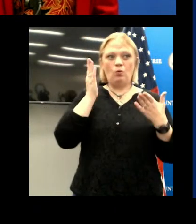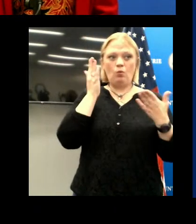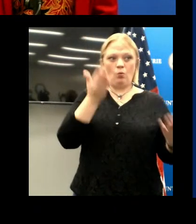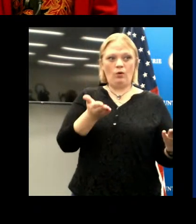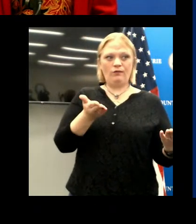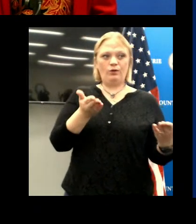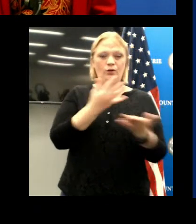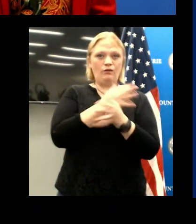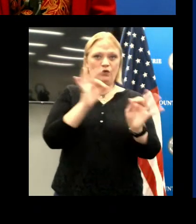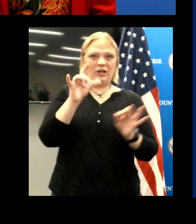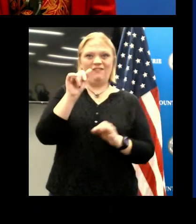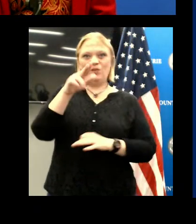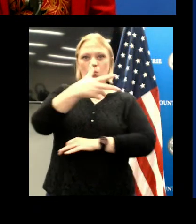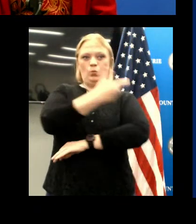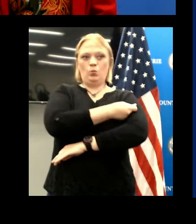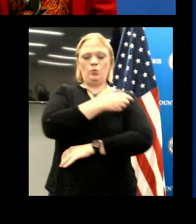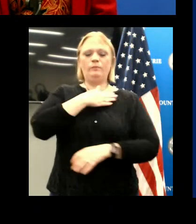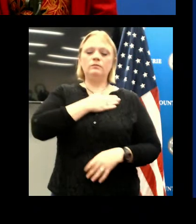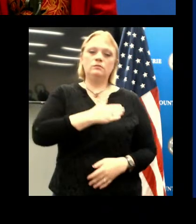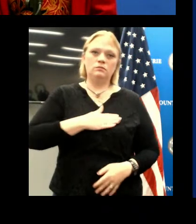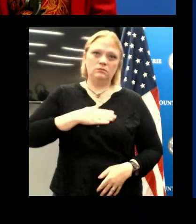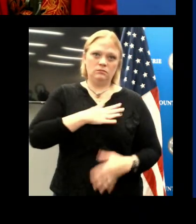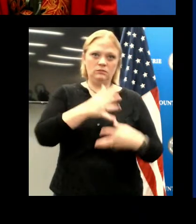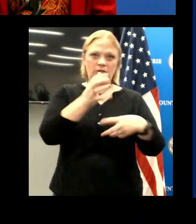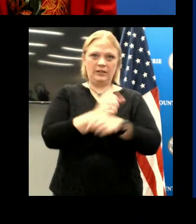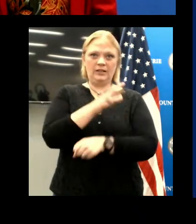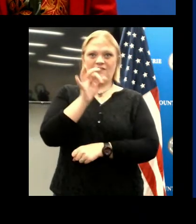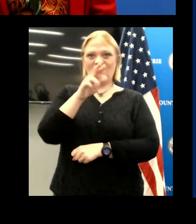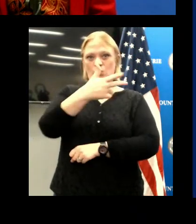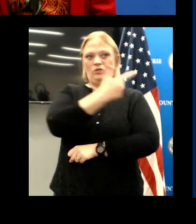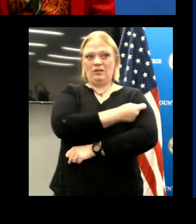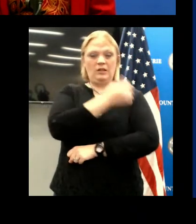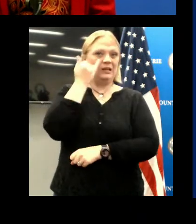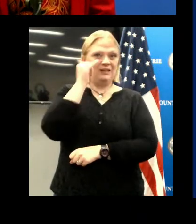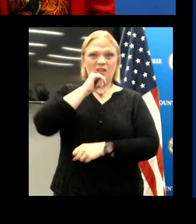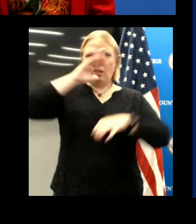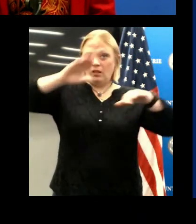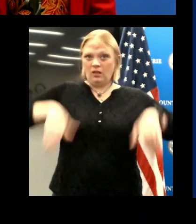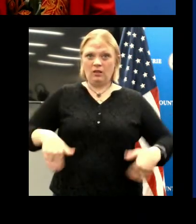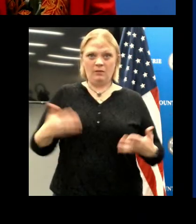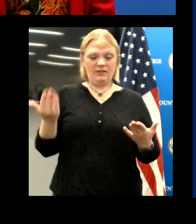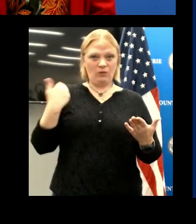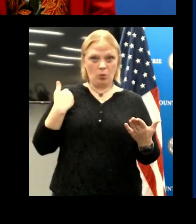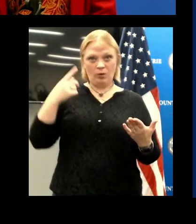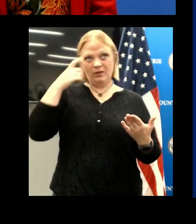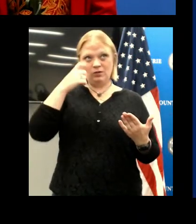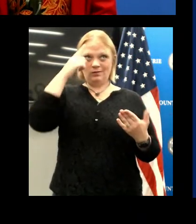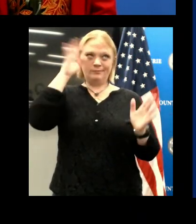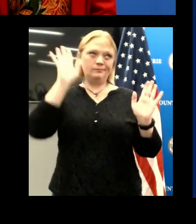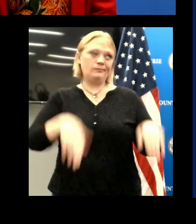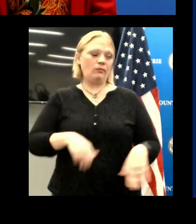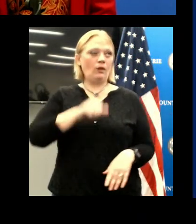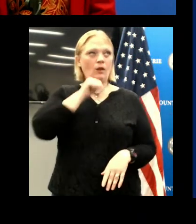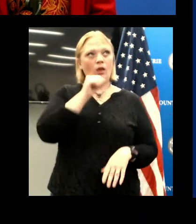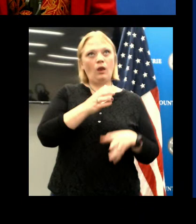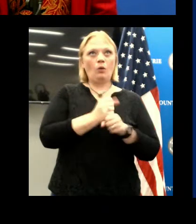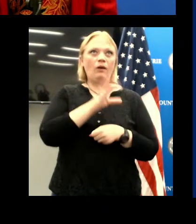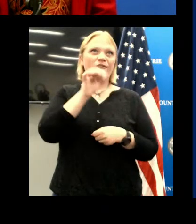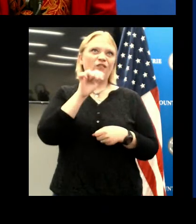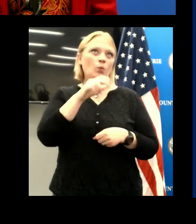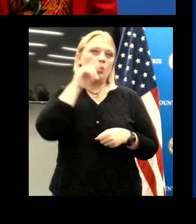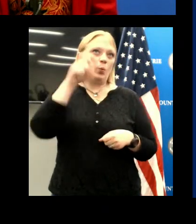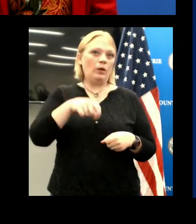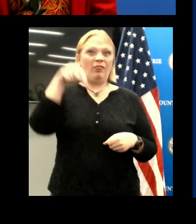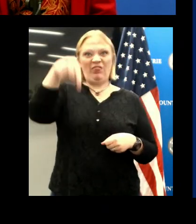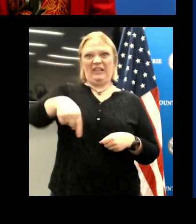offering free flu vaccine. So please get a flu vaccine. If you haven't gotten one before because you think, I don't get the flu, I don't need one,